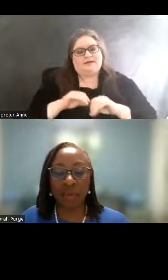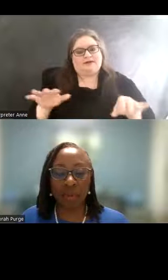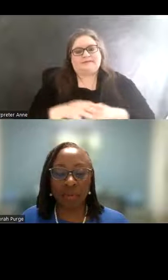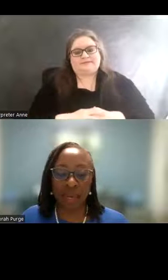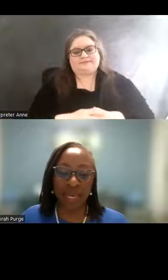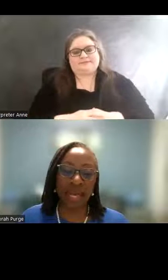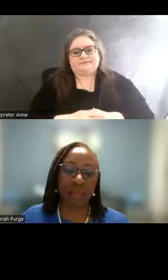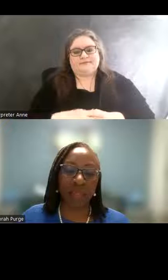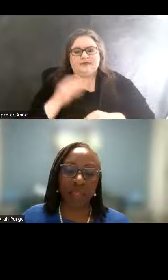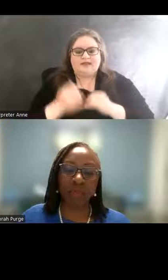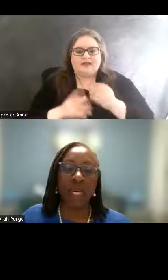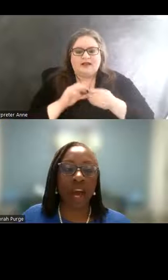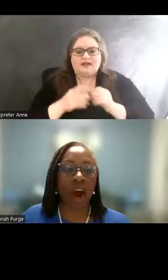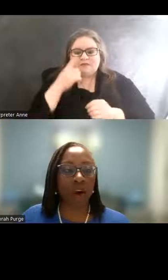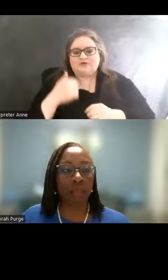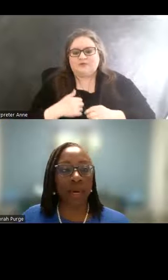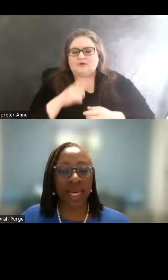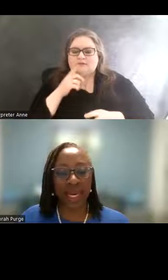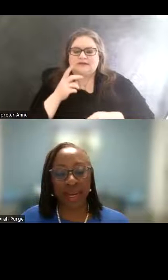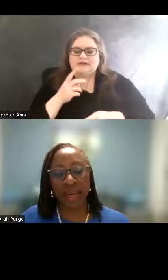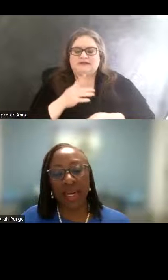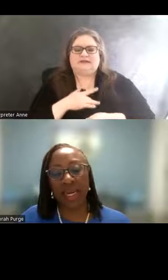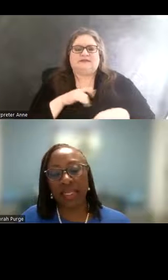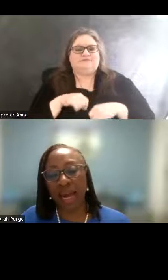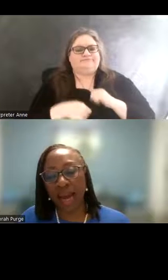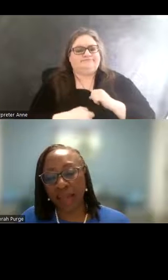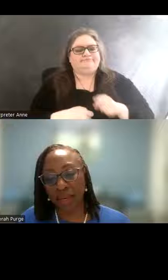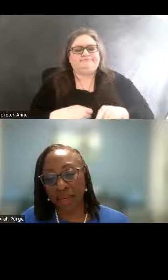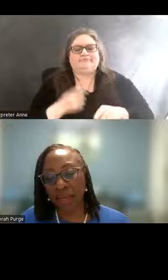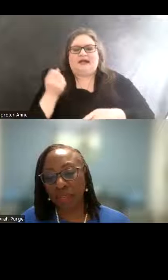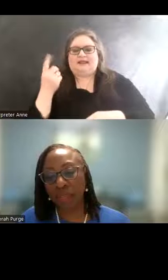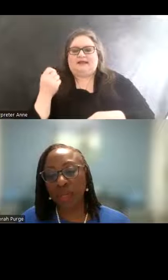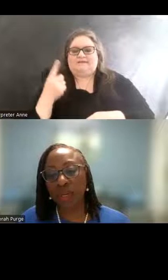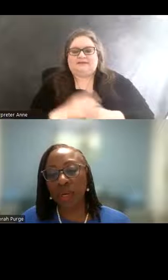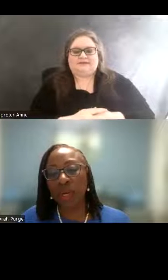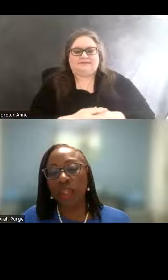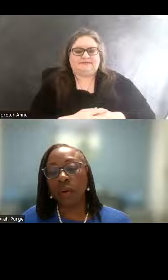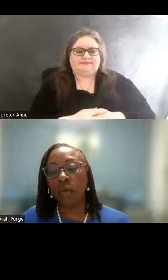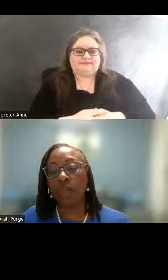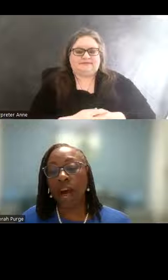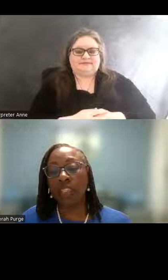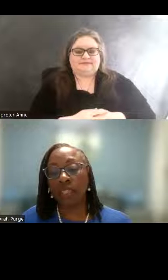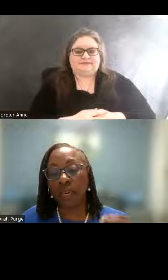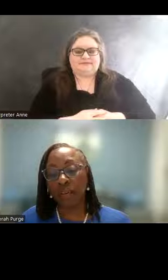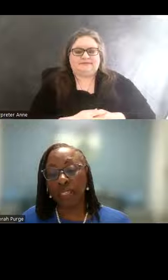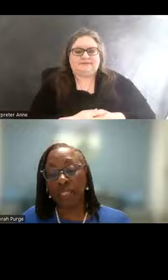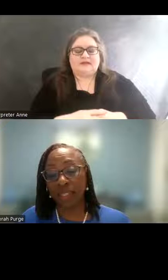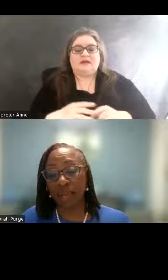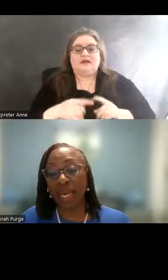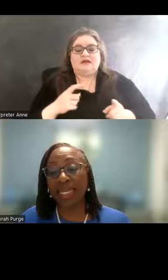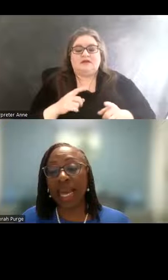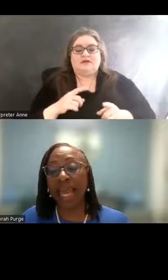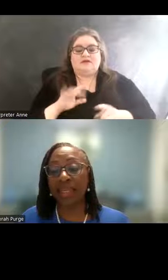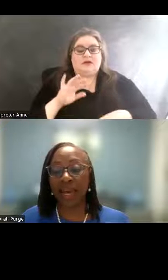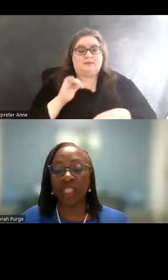last number for me that was really heartbreaking is 11. So from the onset of a